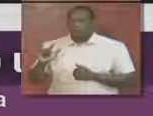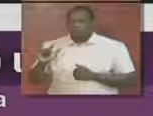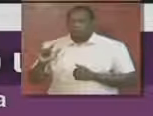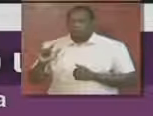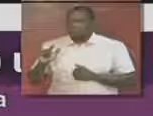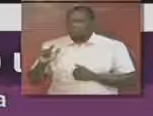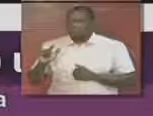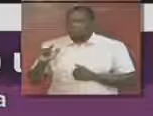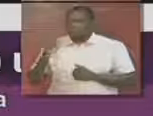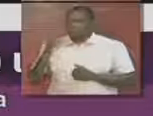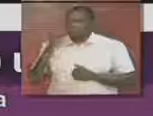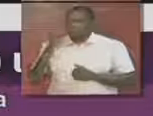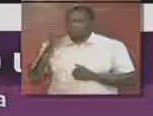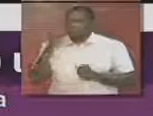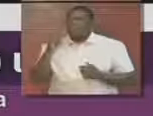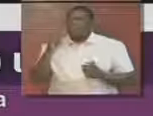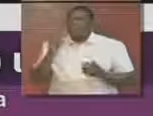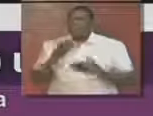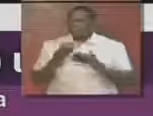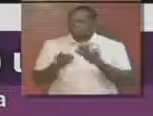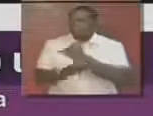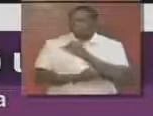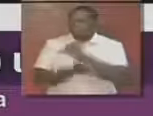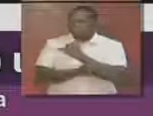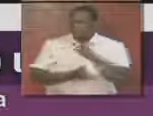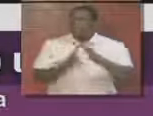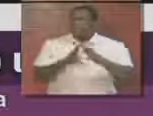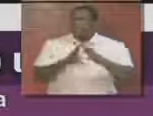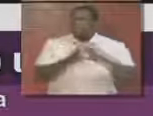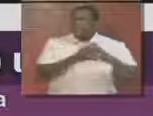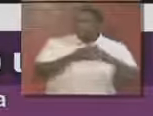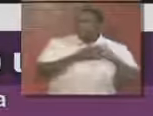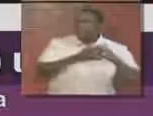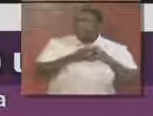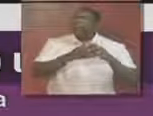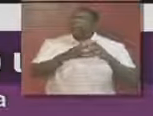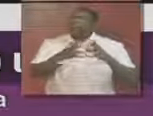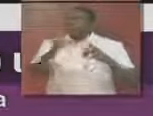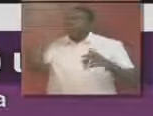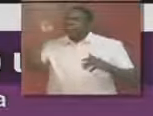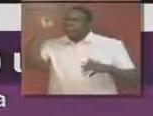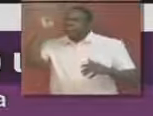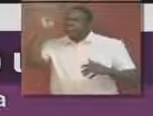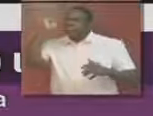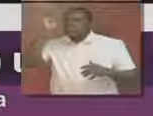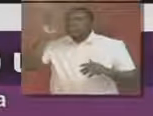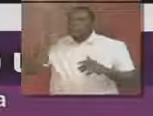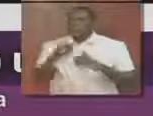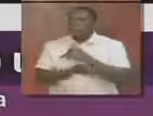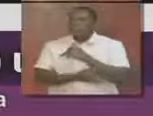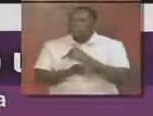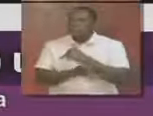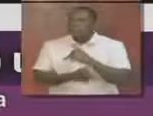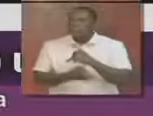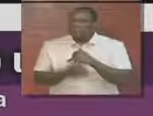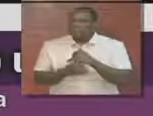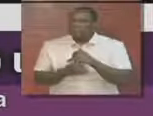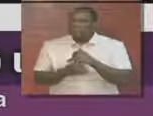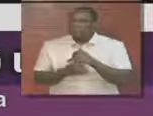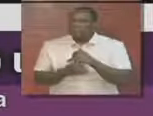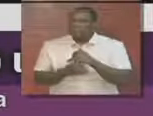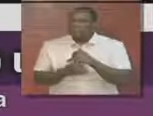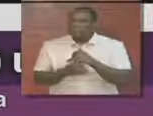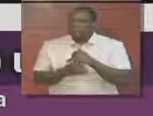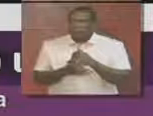European countries, suspending Astrozenica vaccinations or even stopping the campaigns altogether because of concerns of